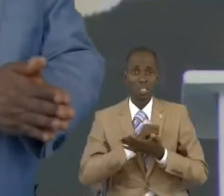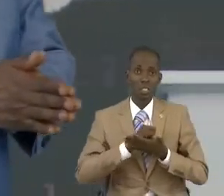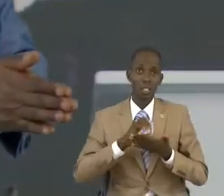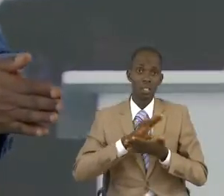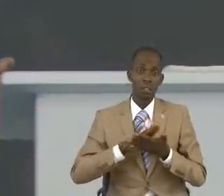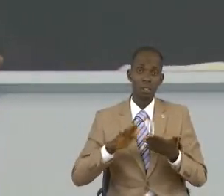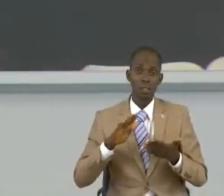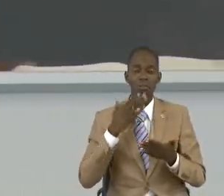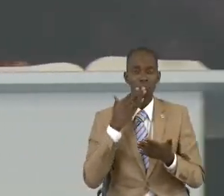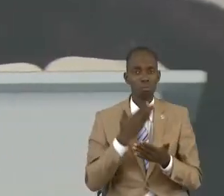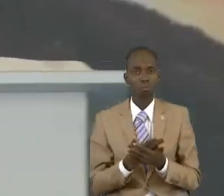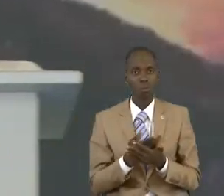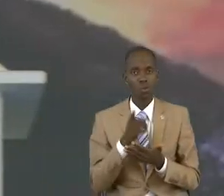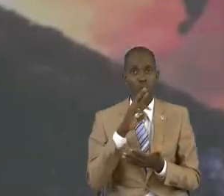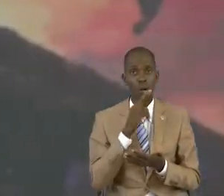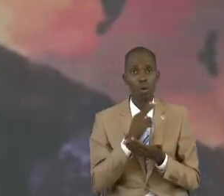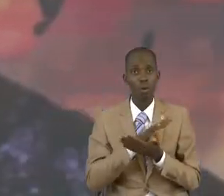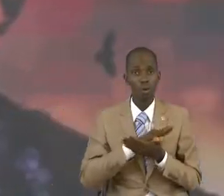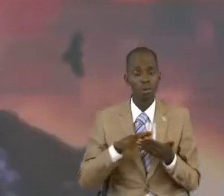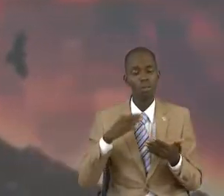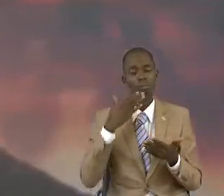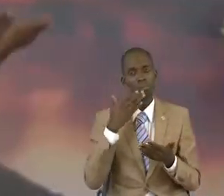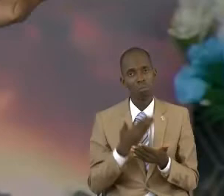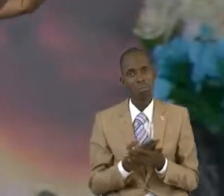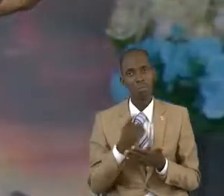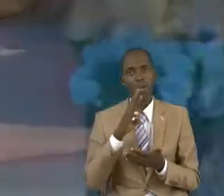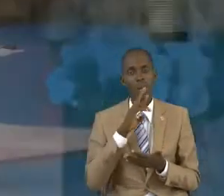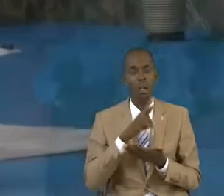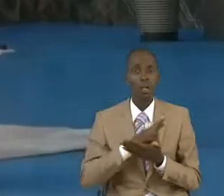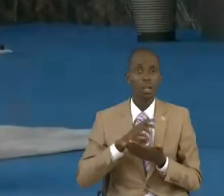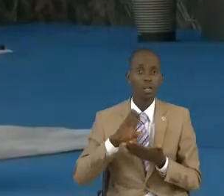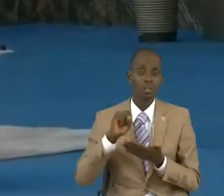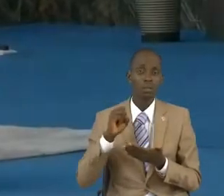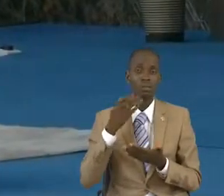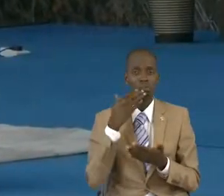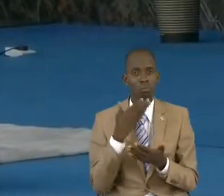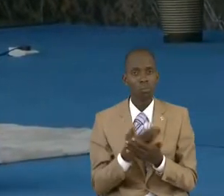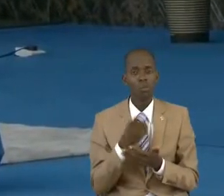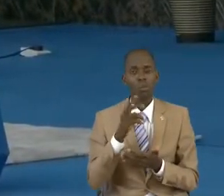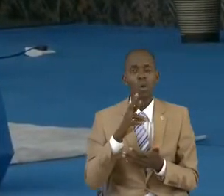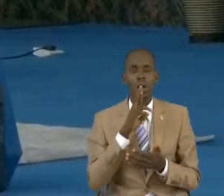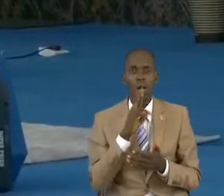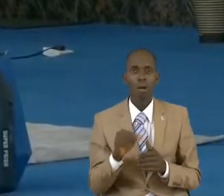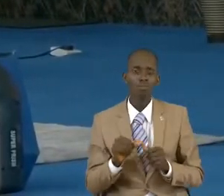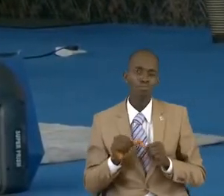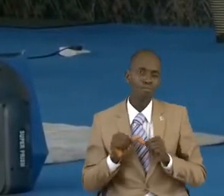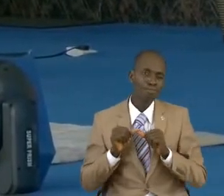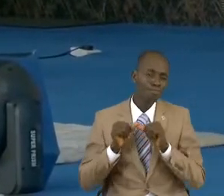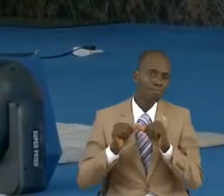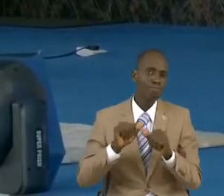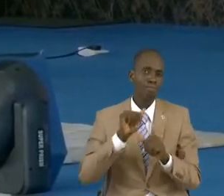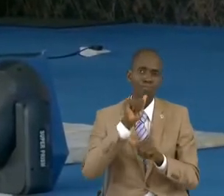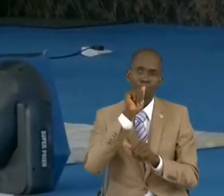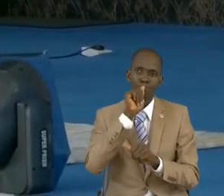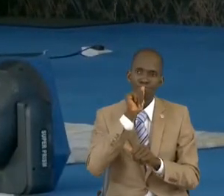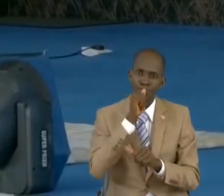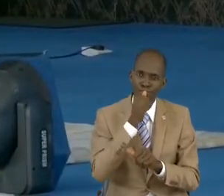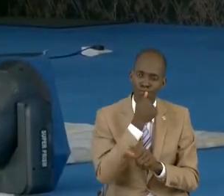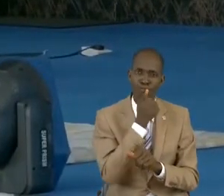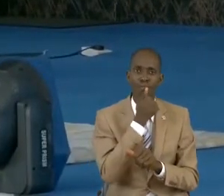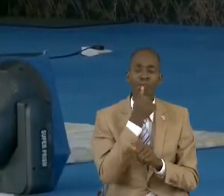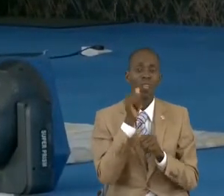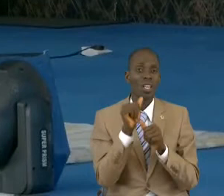holy. You're righteous. You're persevering. You're enduring every